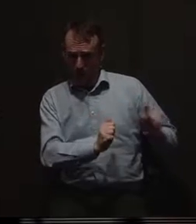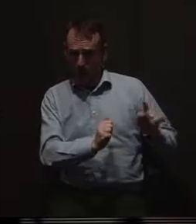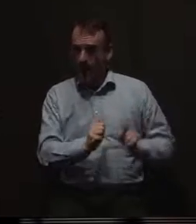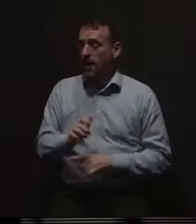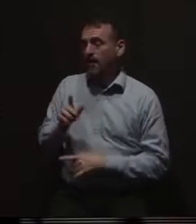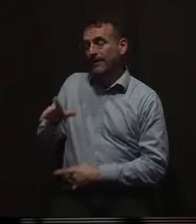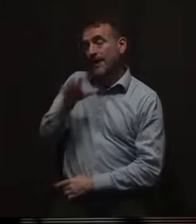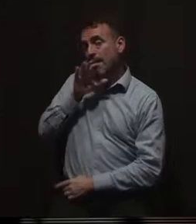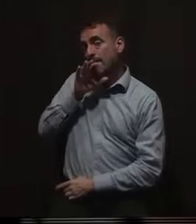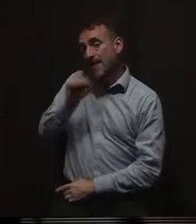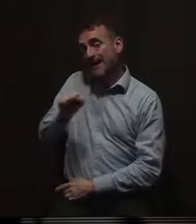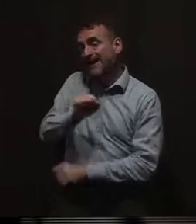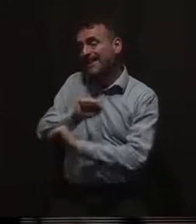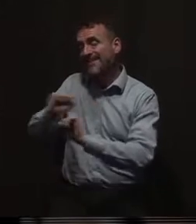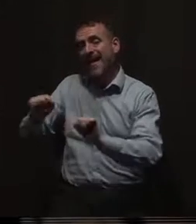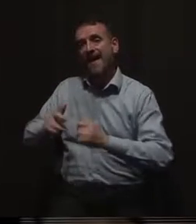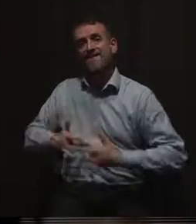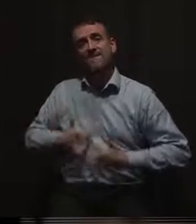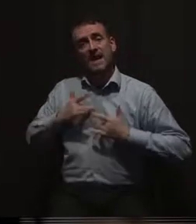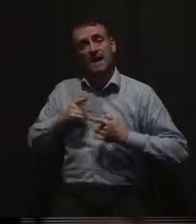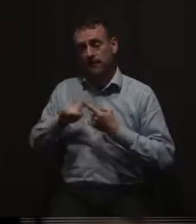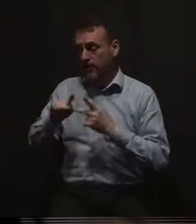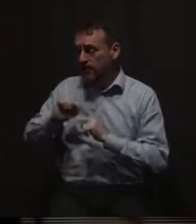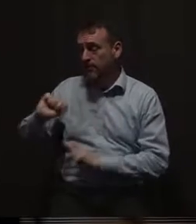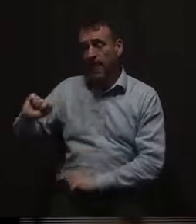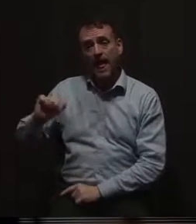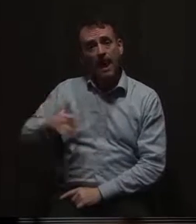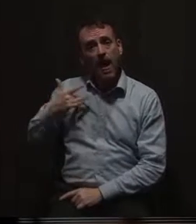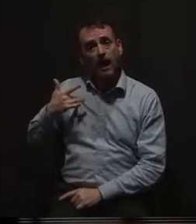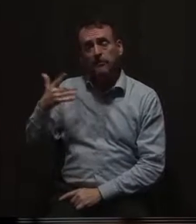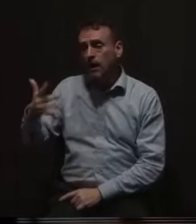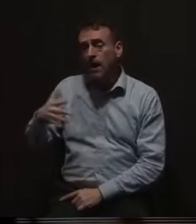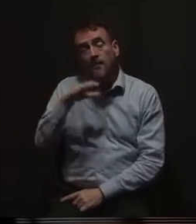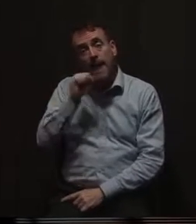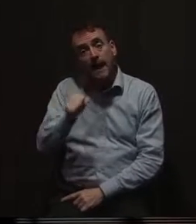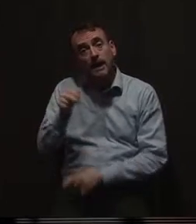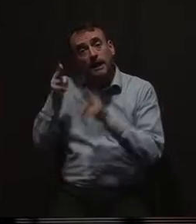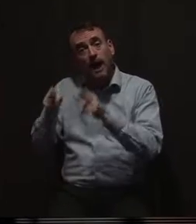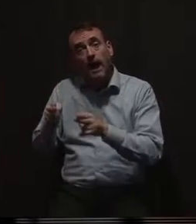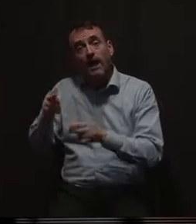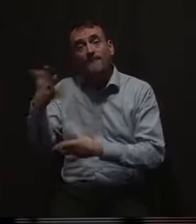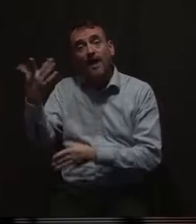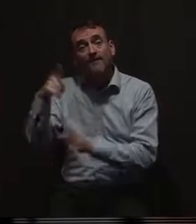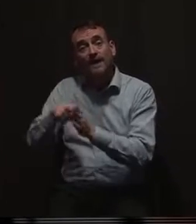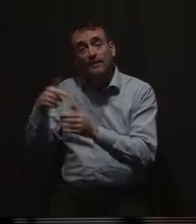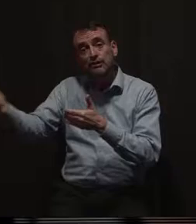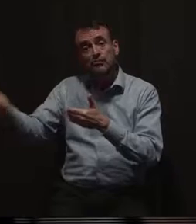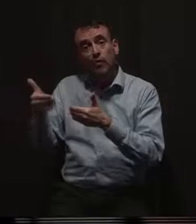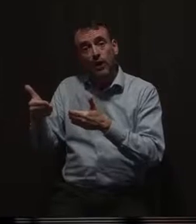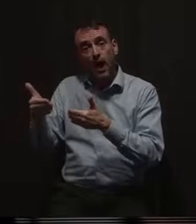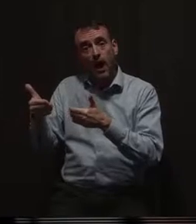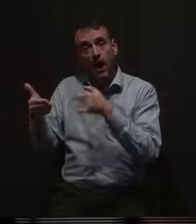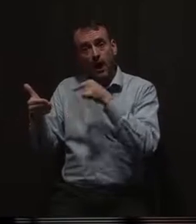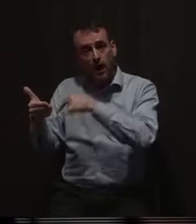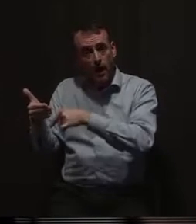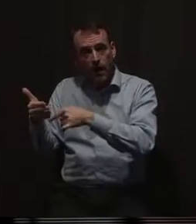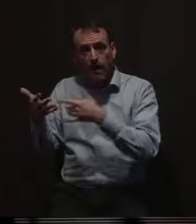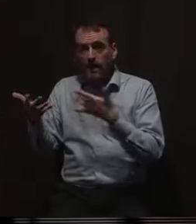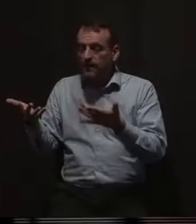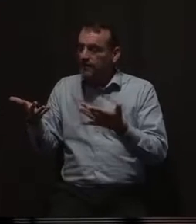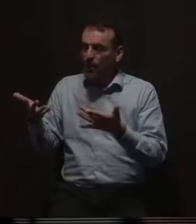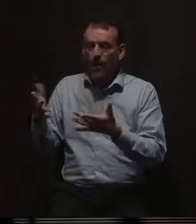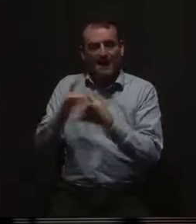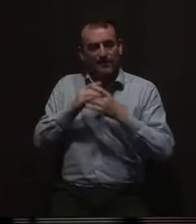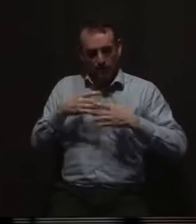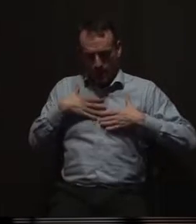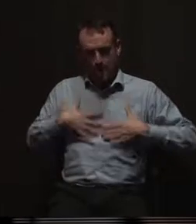and lives, so that men die 5 years earlier than women, has got nothing to do with they breaking down quicker. No, it's